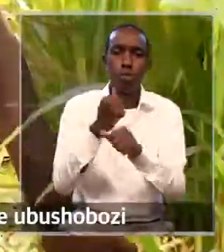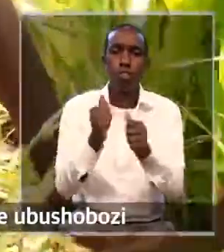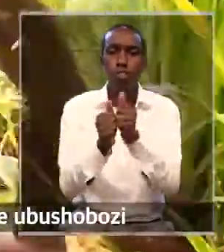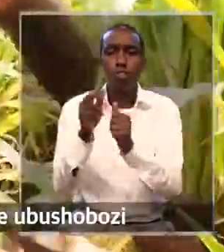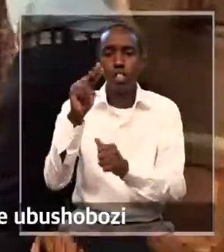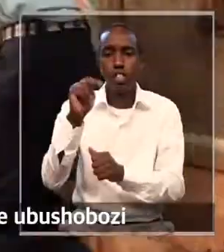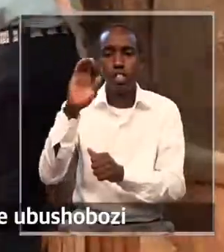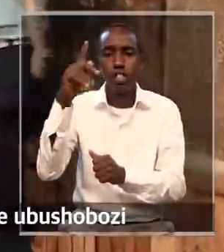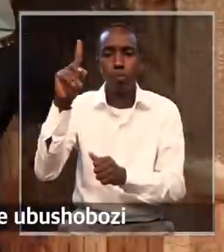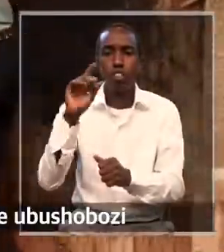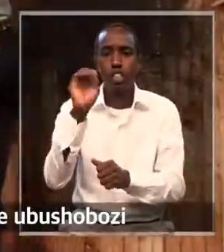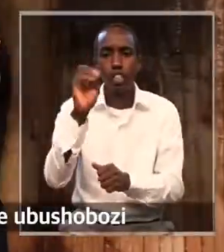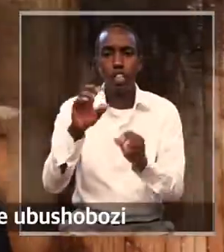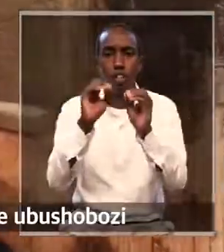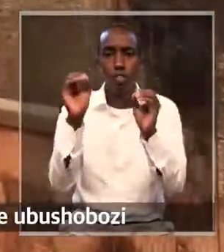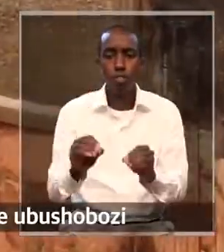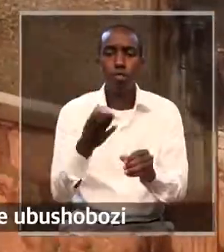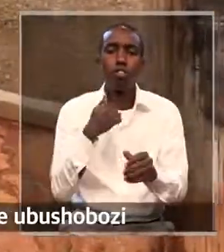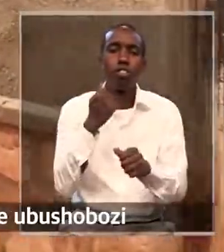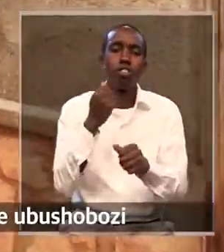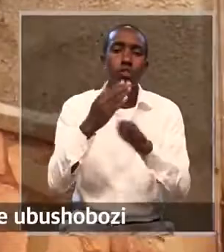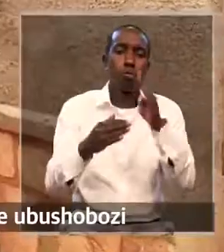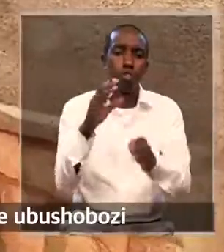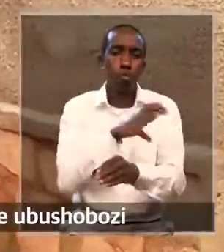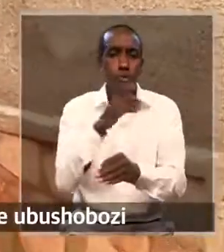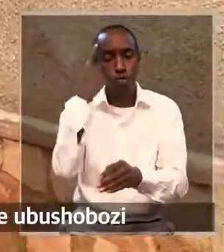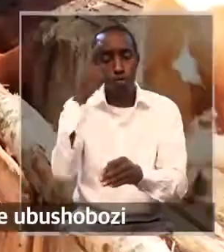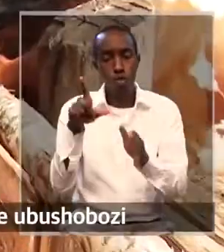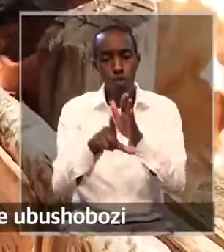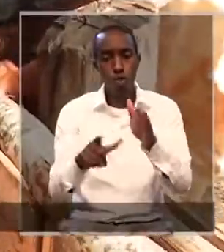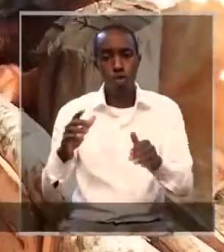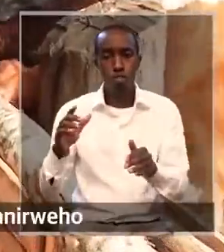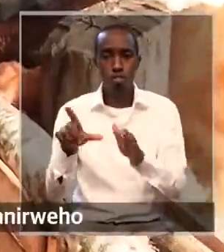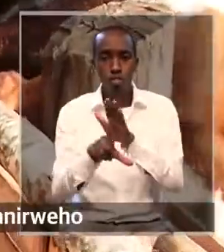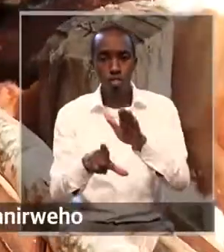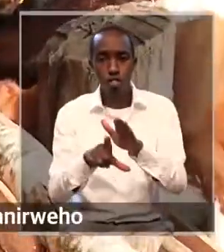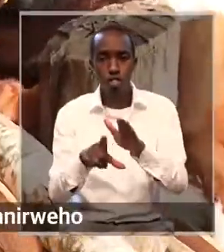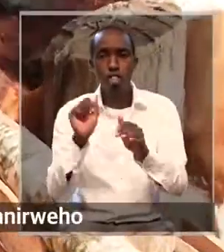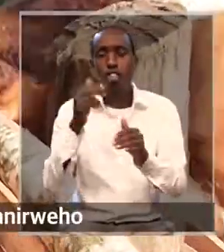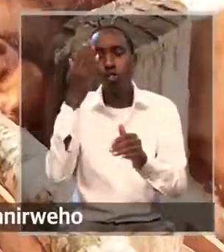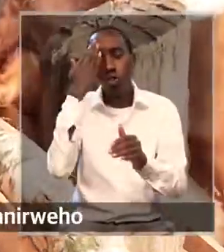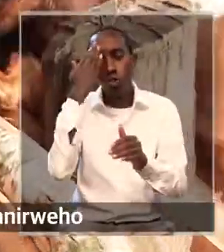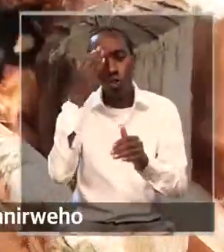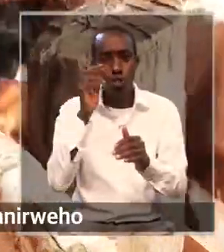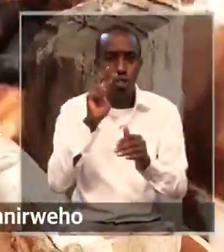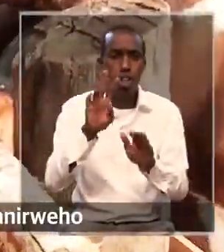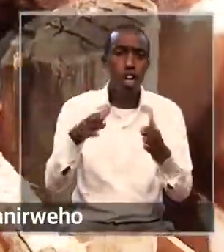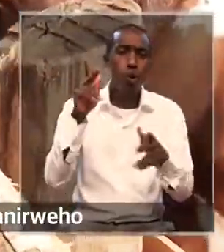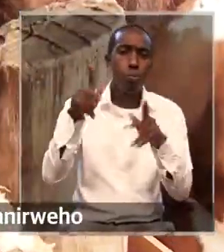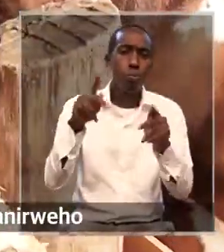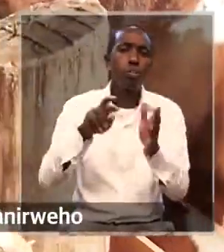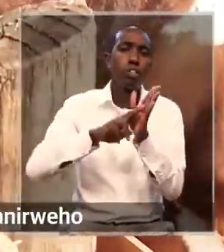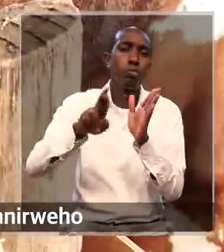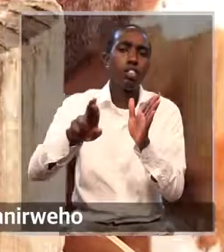working with NCPD Kigali office, we wanted to build the capacity of those local committees to really gather the views of the people that